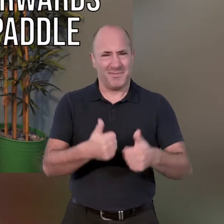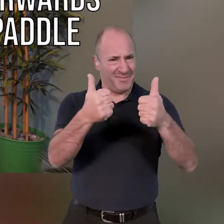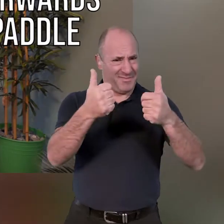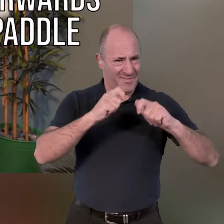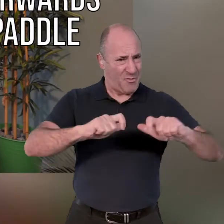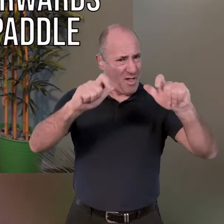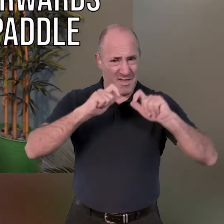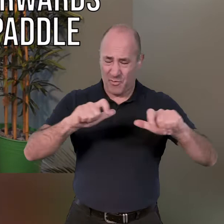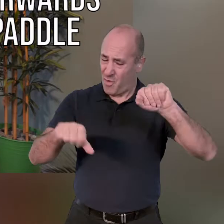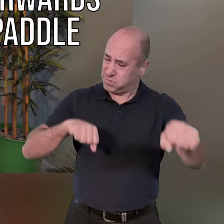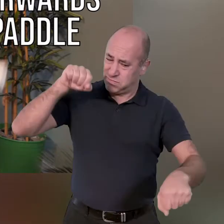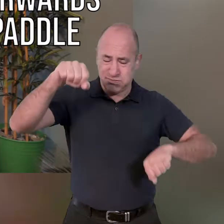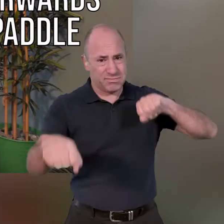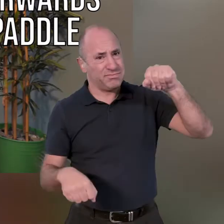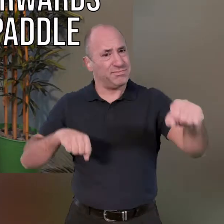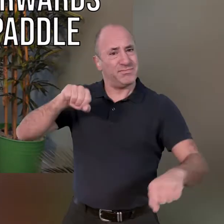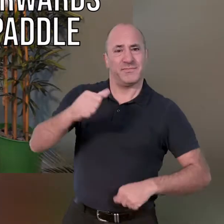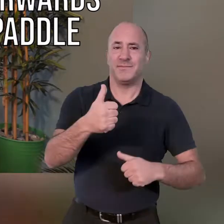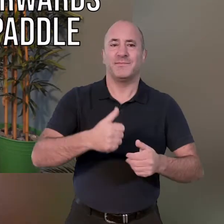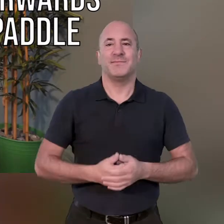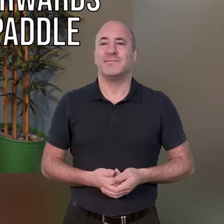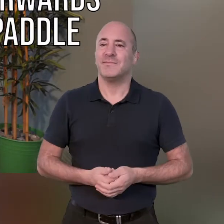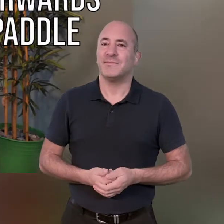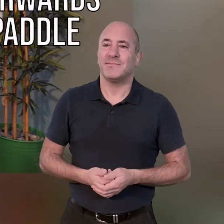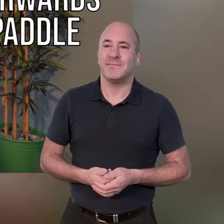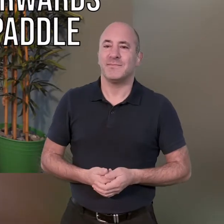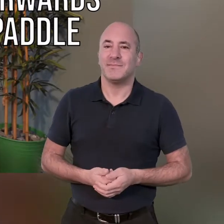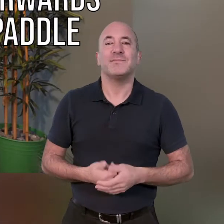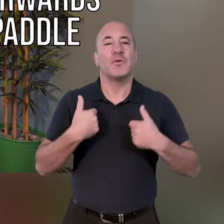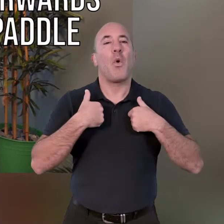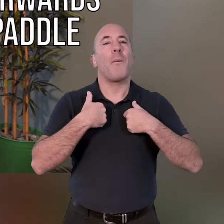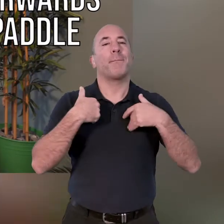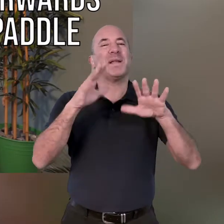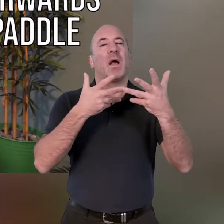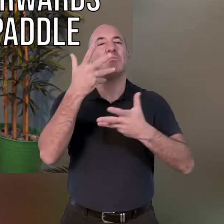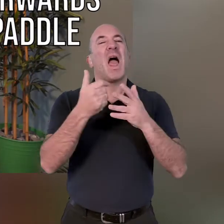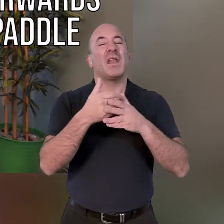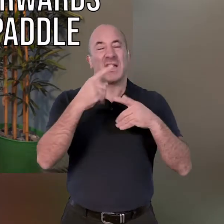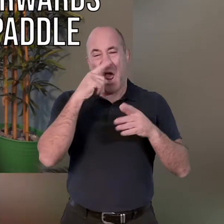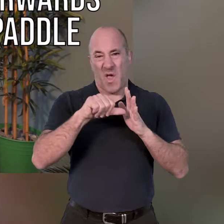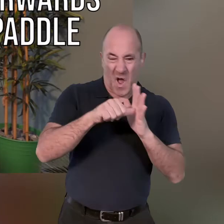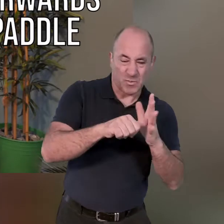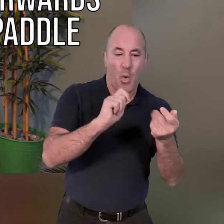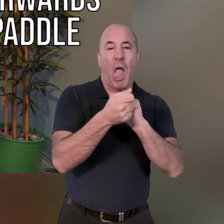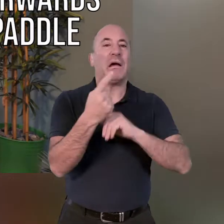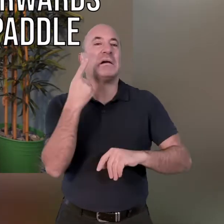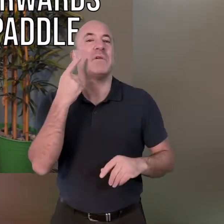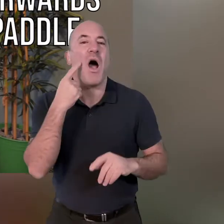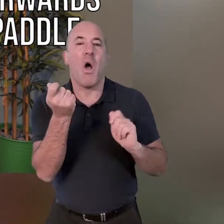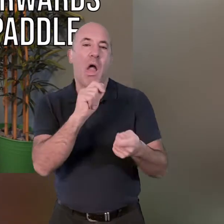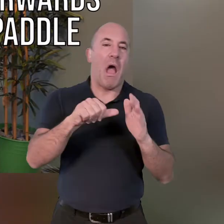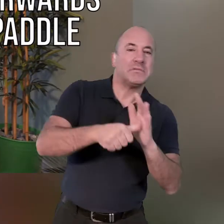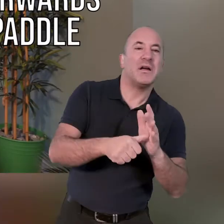Good work everybody, keep it going, excellent job. Now as I said, these sessions can be made harder